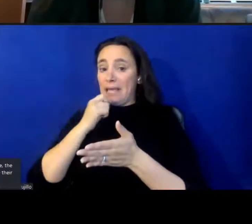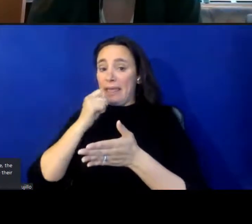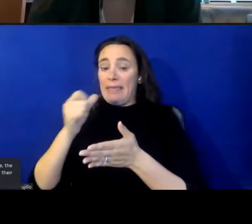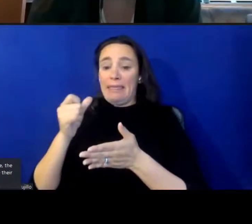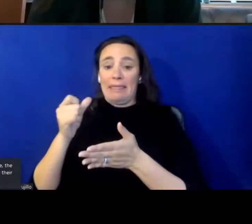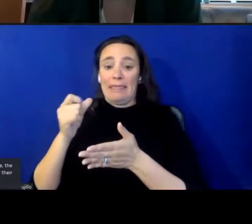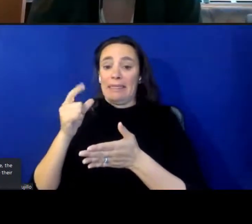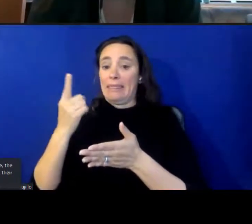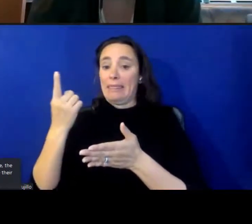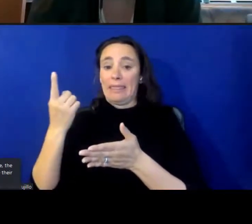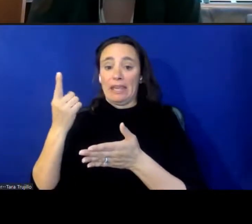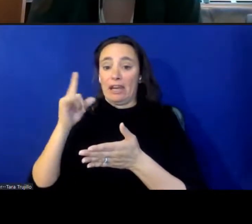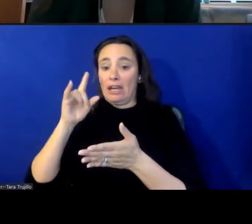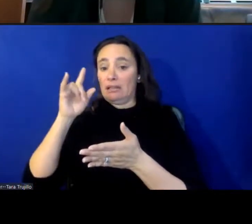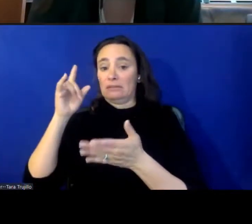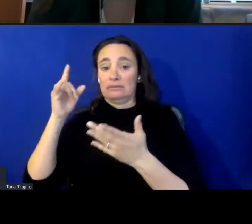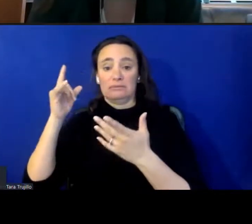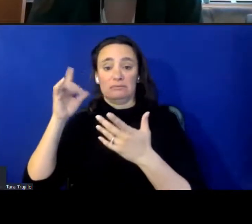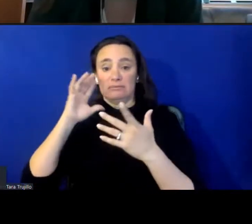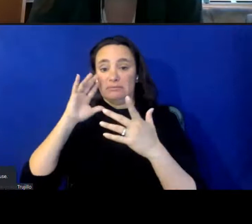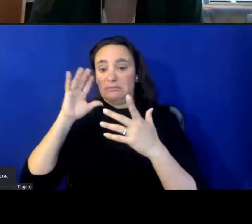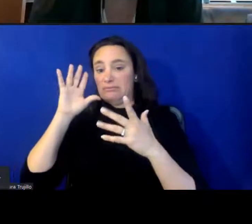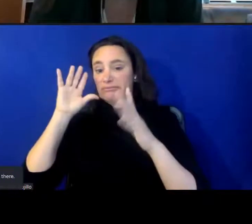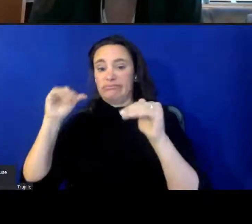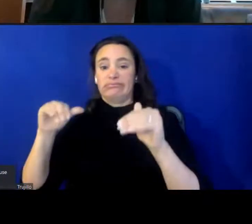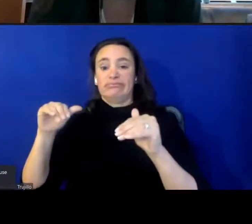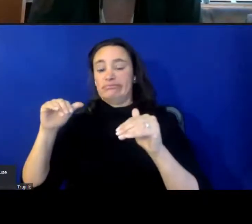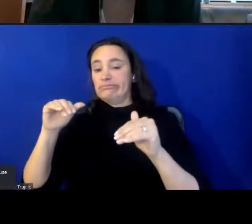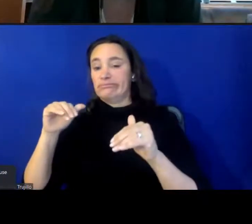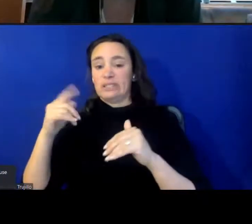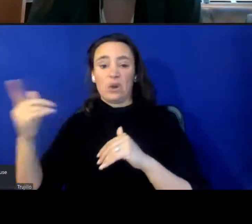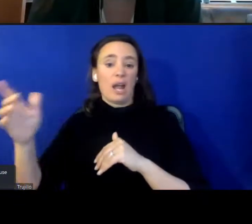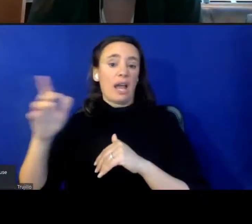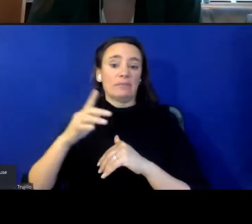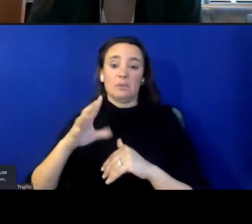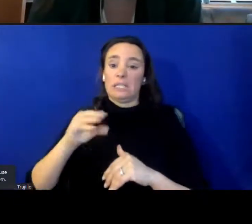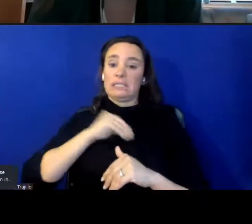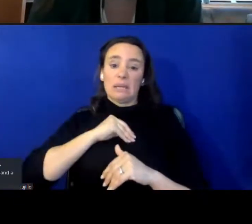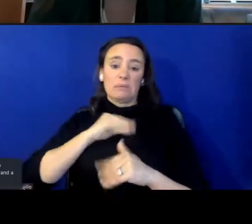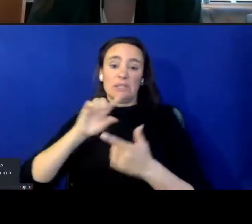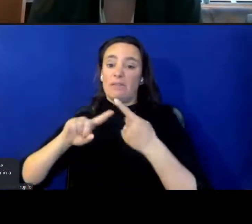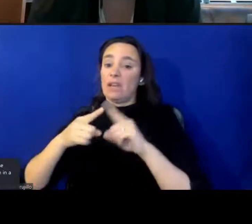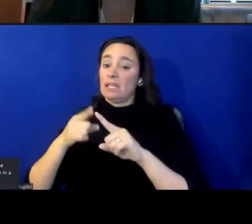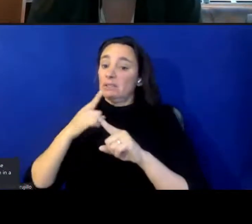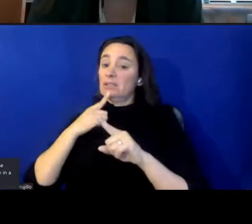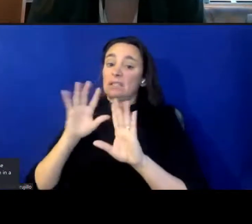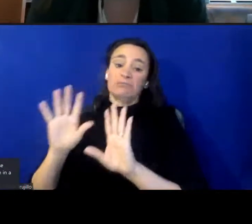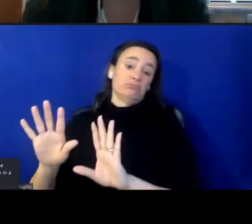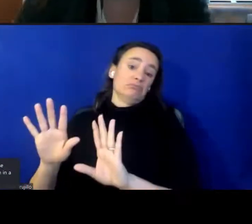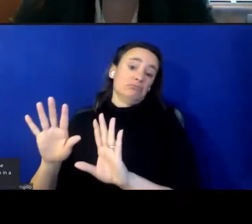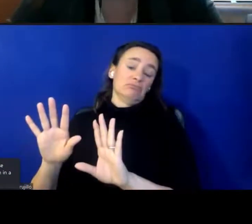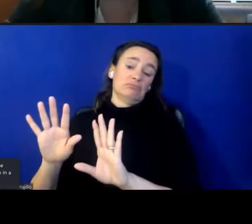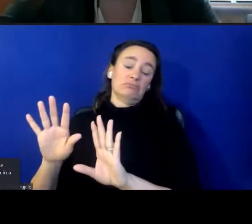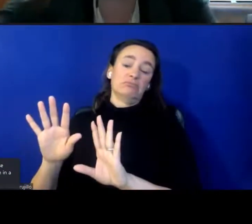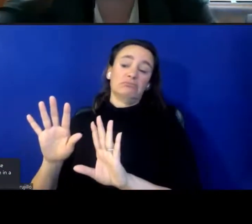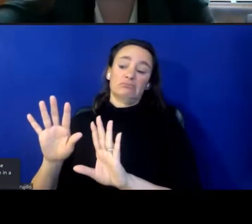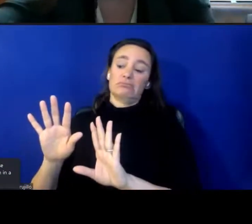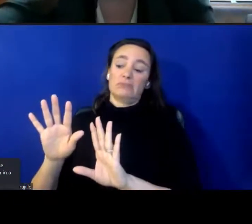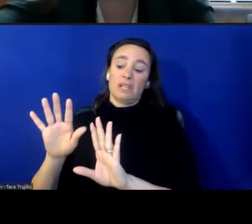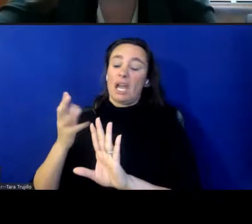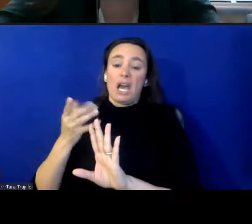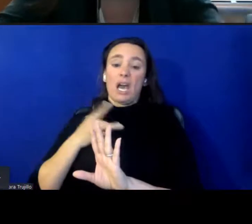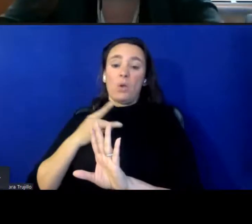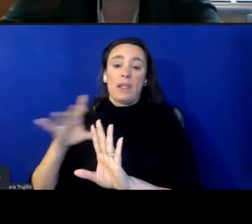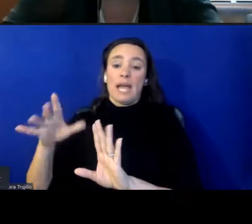you, you don't have to put up with it because they're your friend. You can say to them in a loving way, you know, I don't like